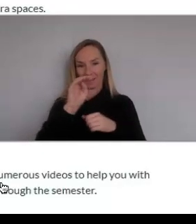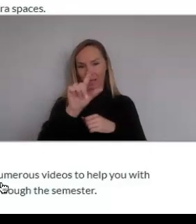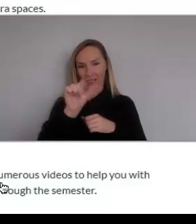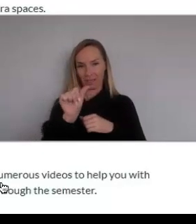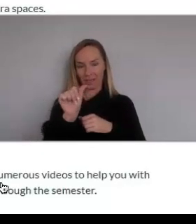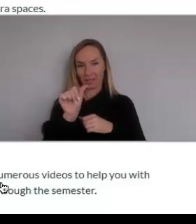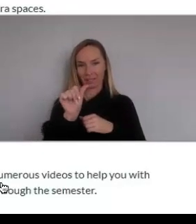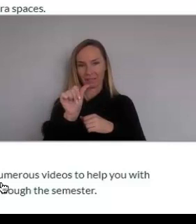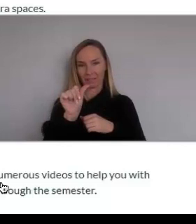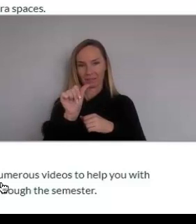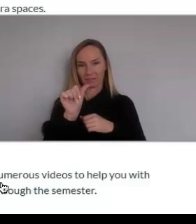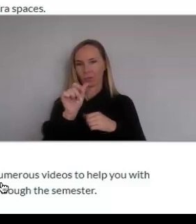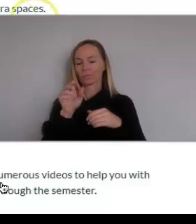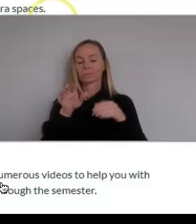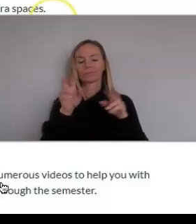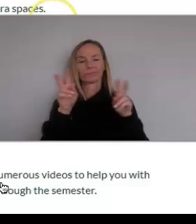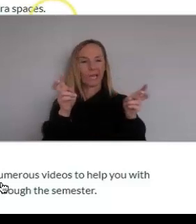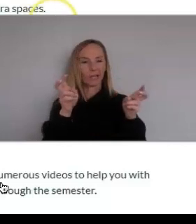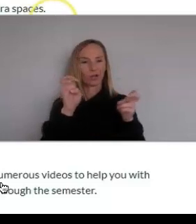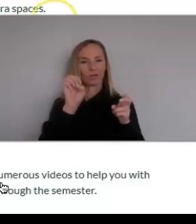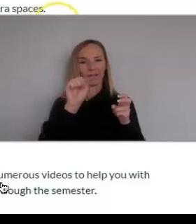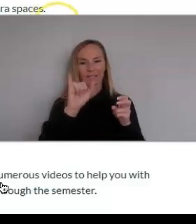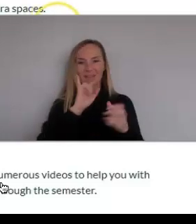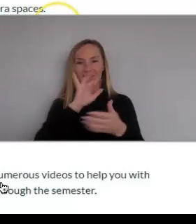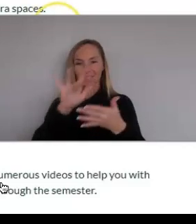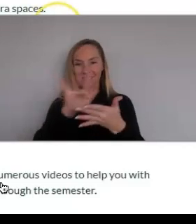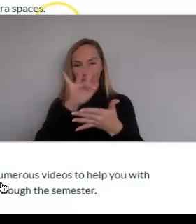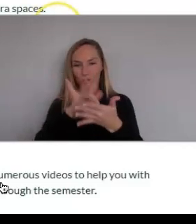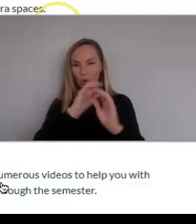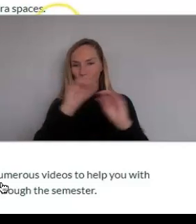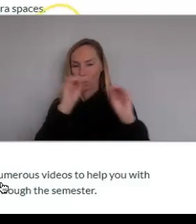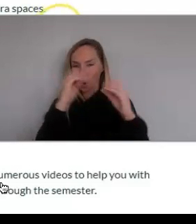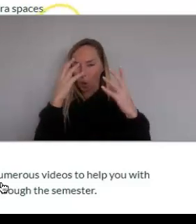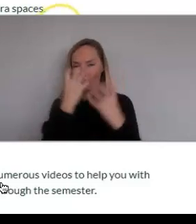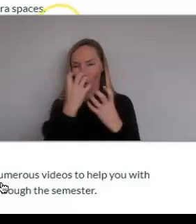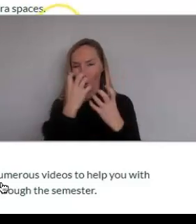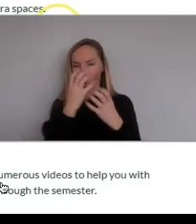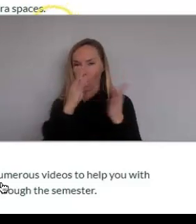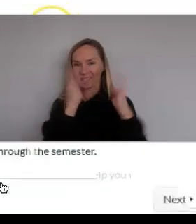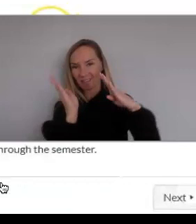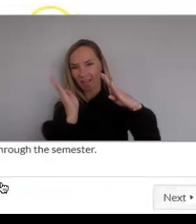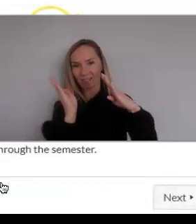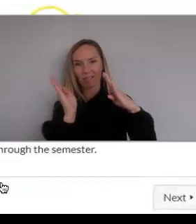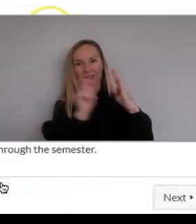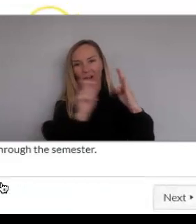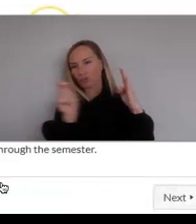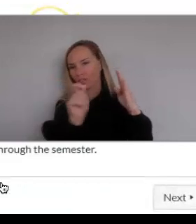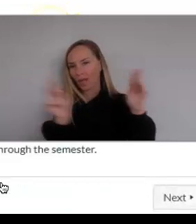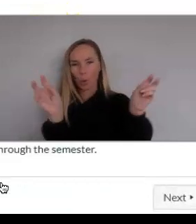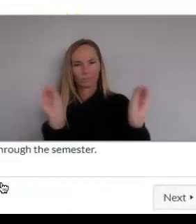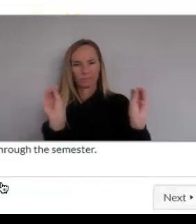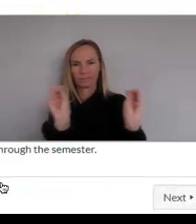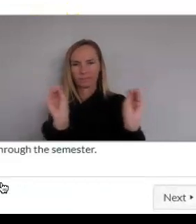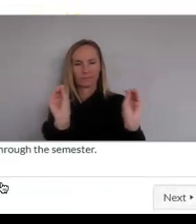basic title of the essay is centered after the heading, no bold, no italics. One thing